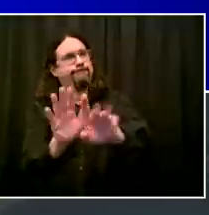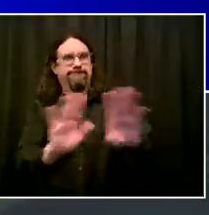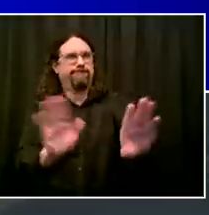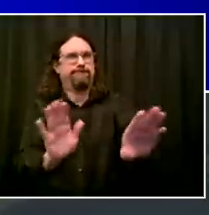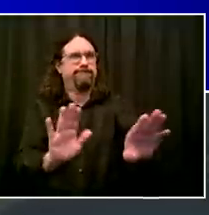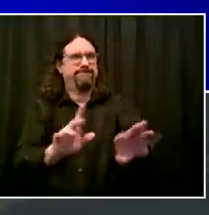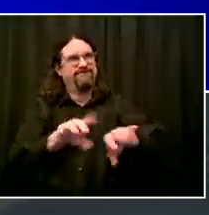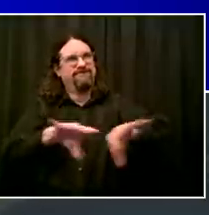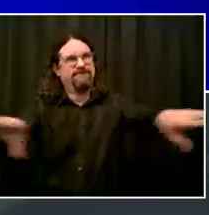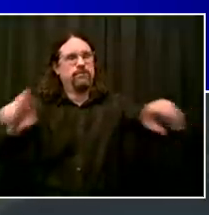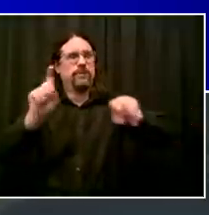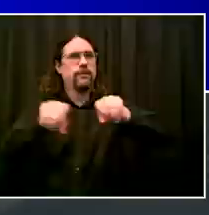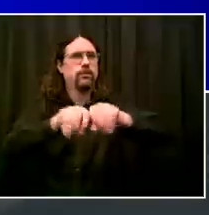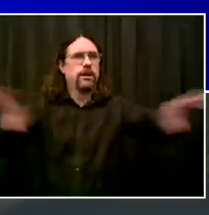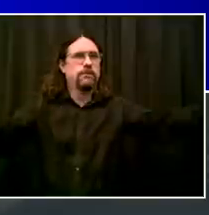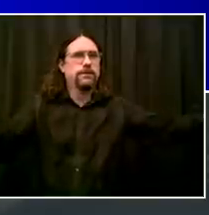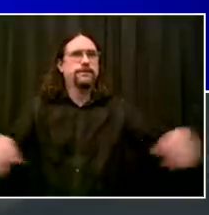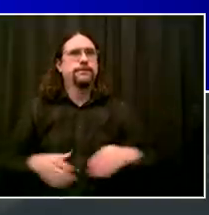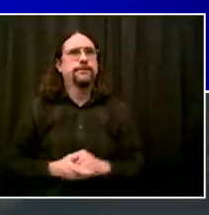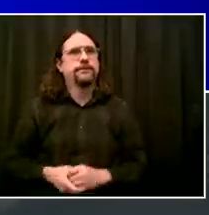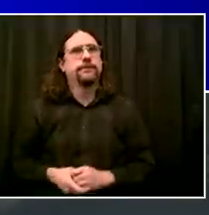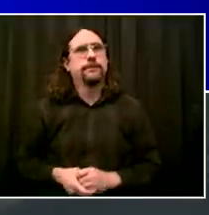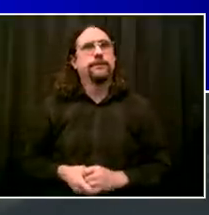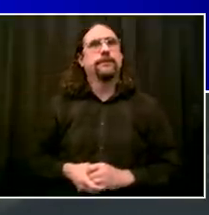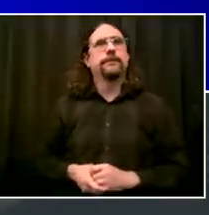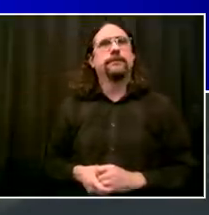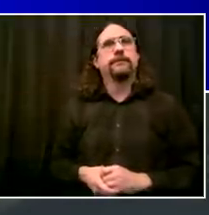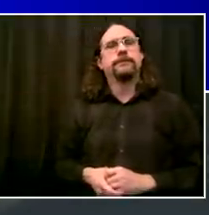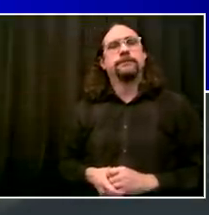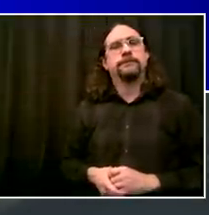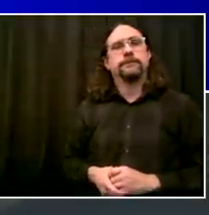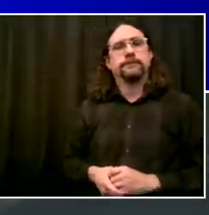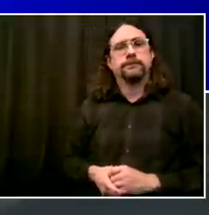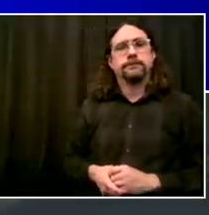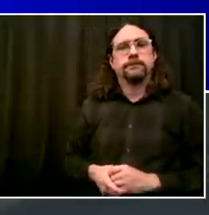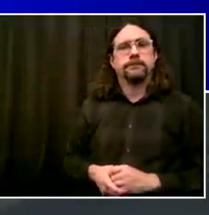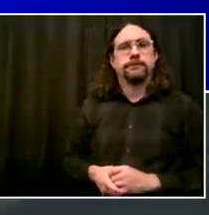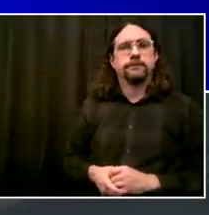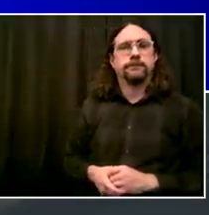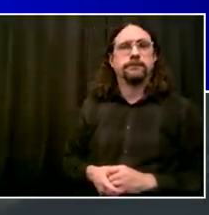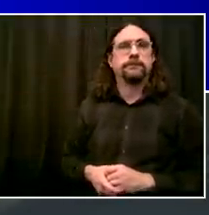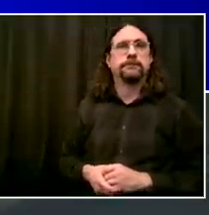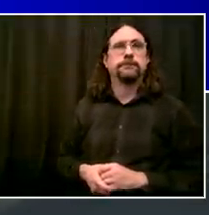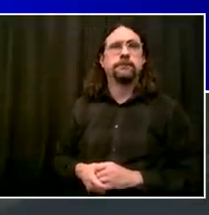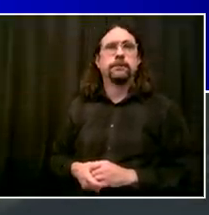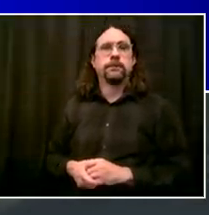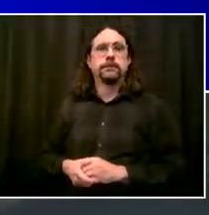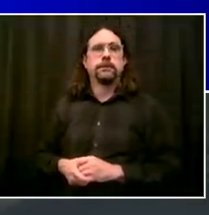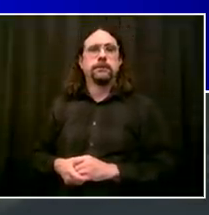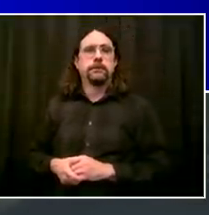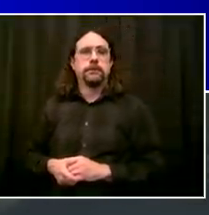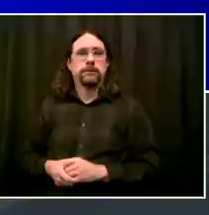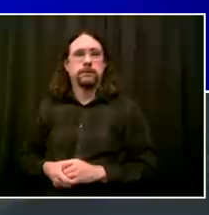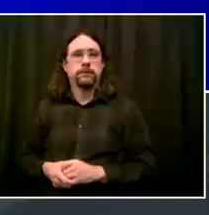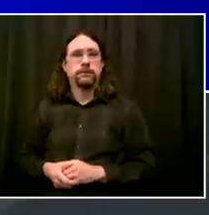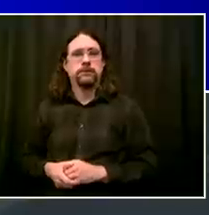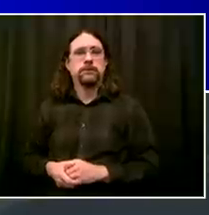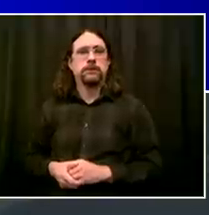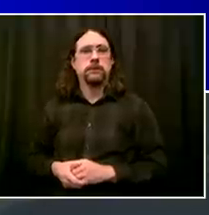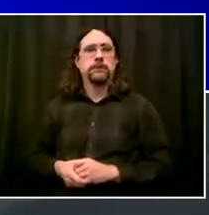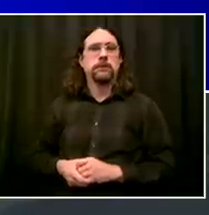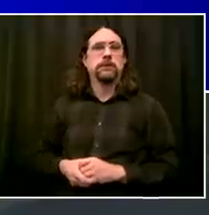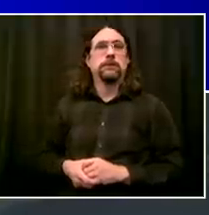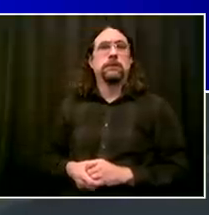if you're someone who particularly lives in local communities, because again, the last thing we want to see is a lot of people on subways and buses. So when we think about the beaches, it's